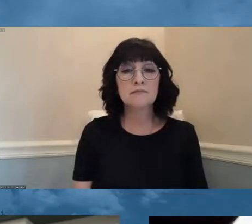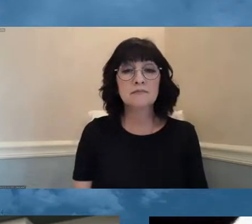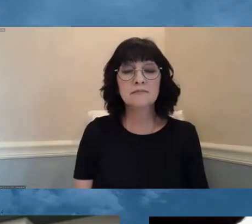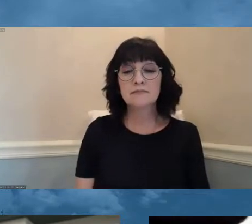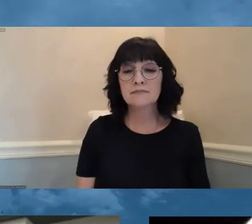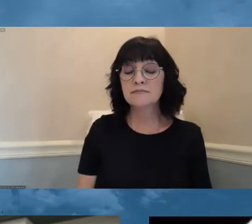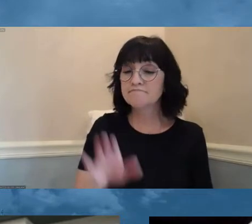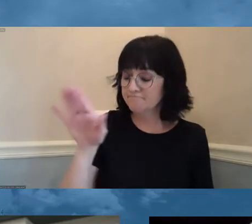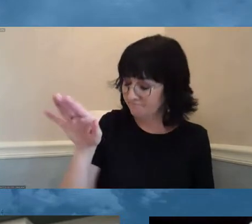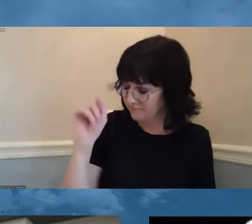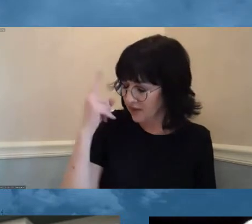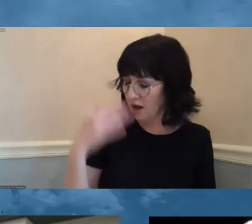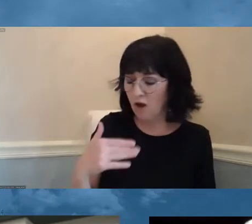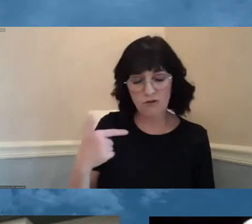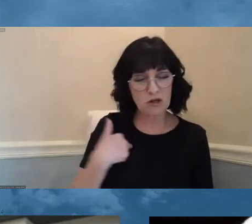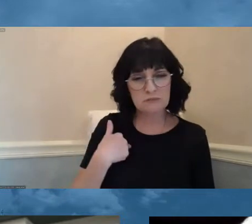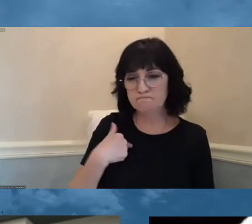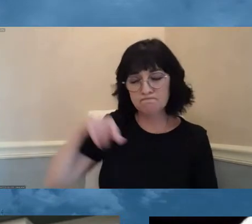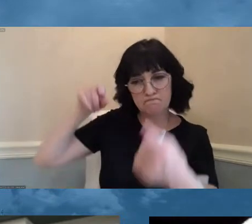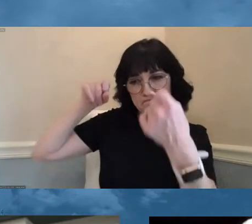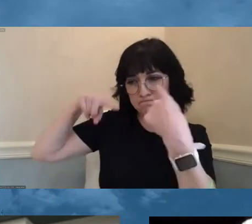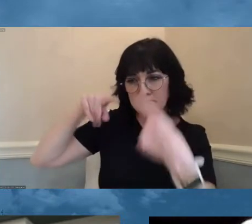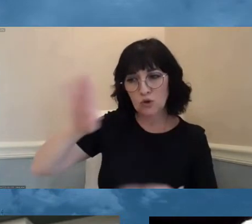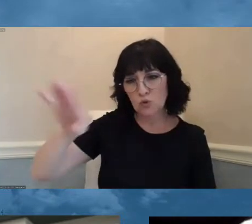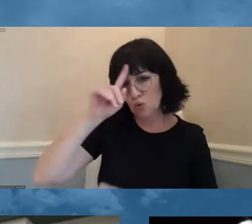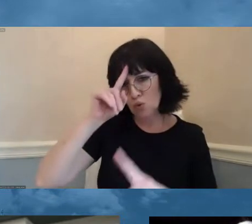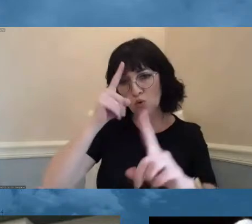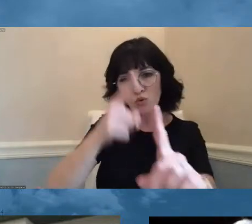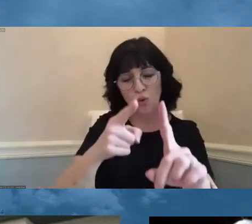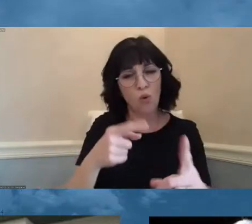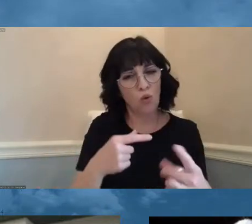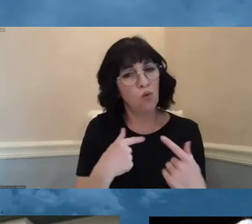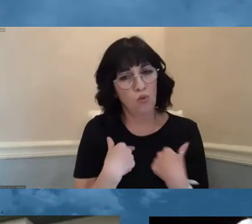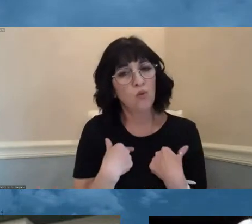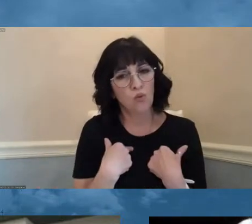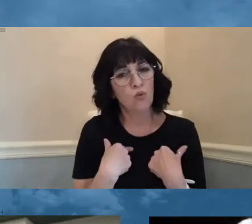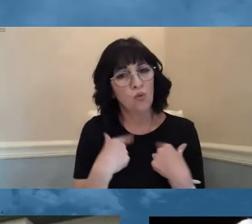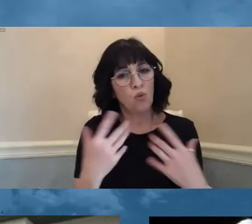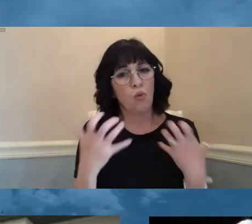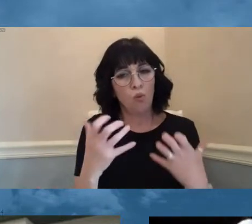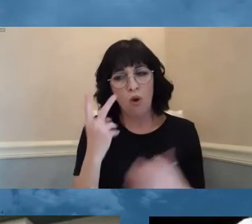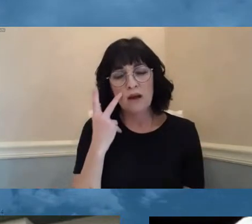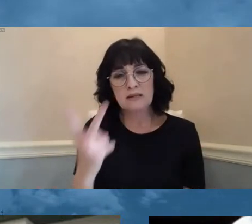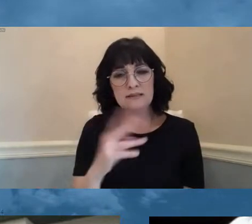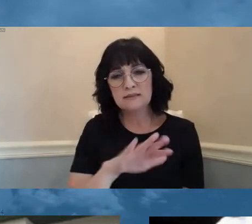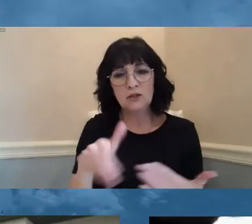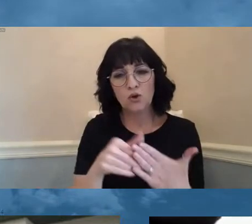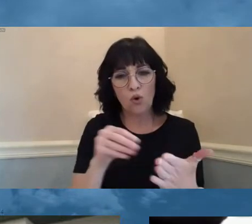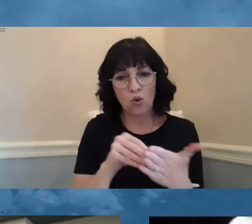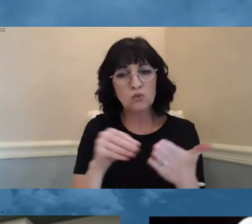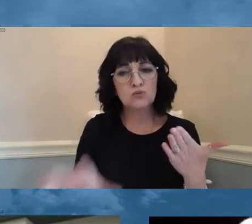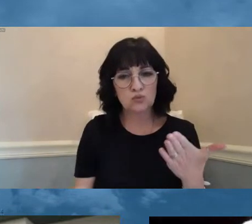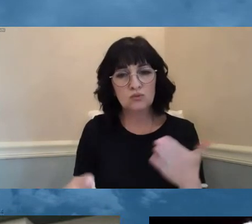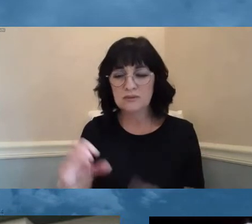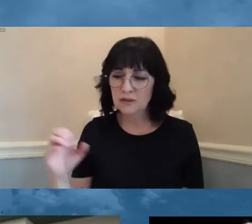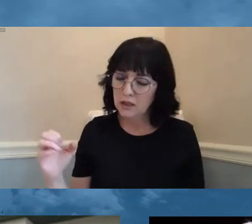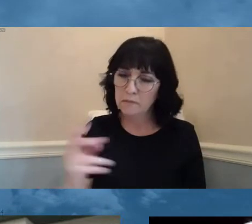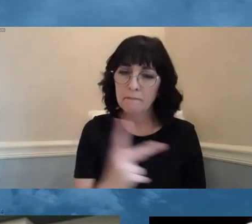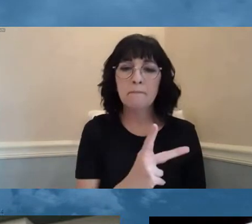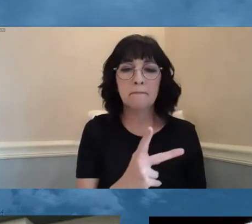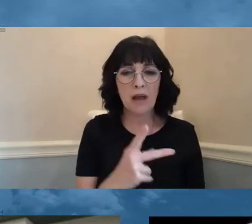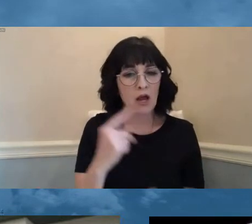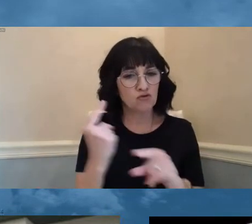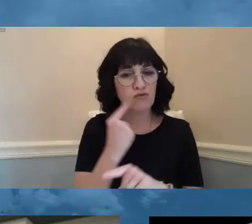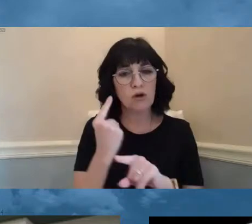Governor, I would echo that goal. We would love to see all of our students back in for a regular school year that has